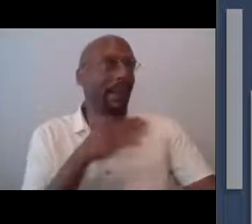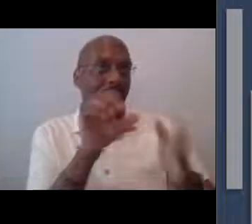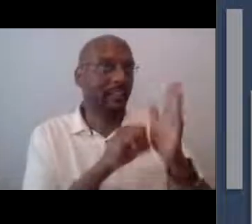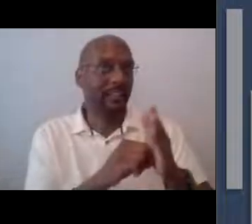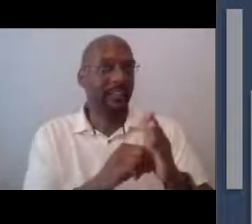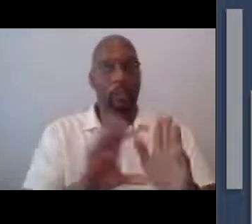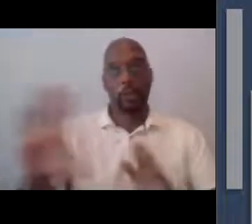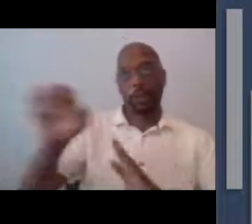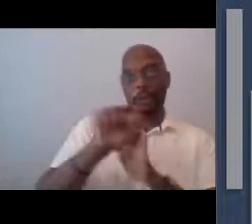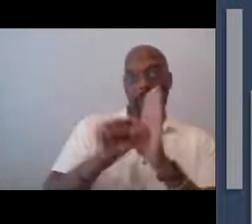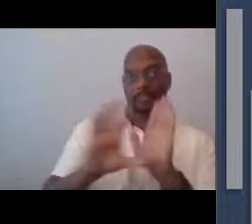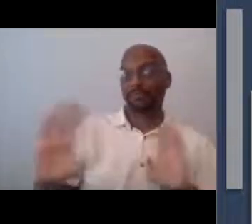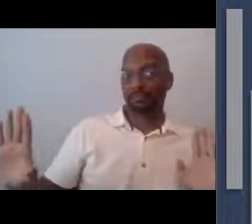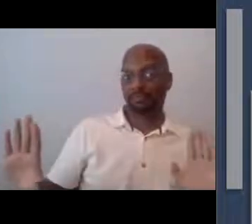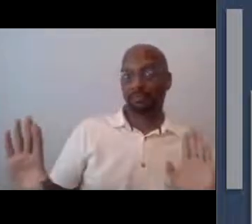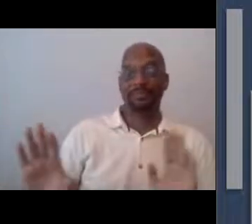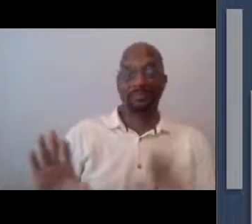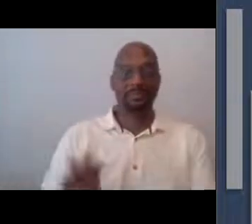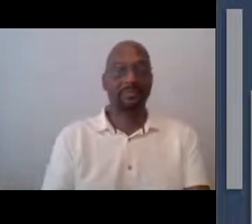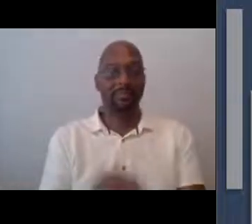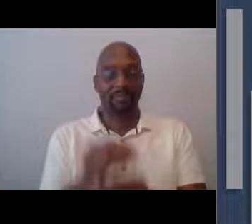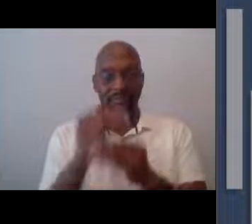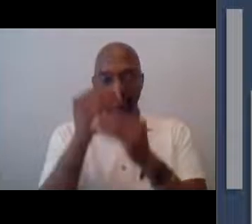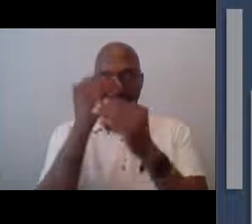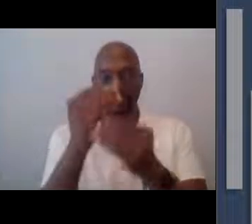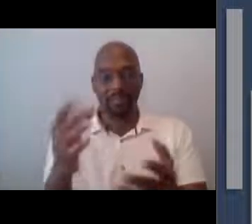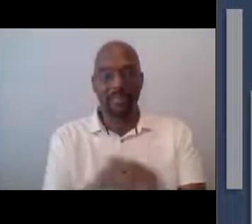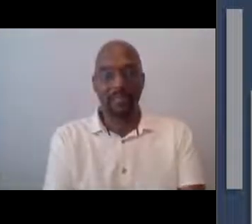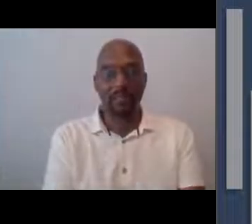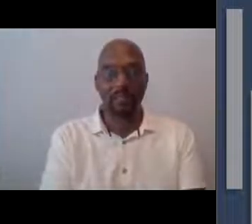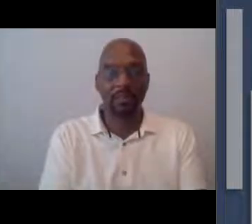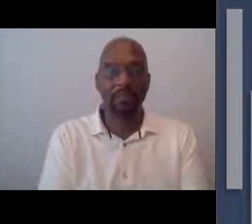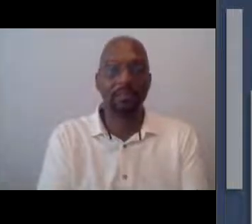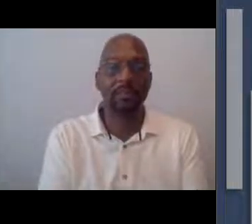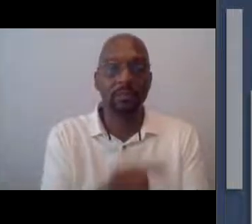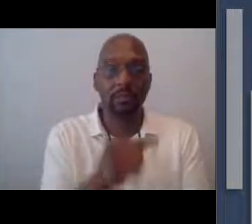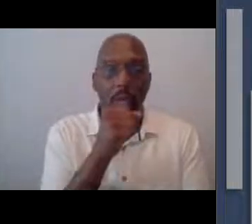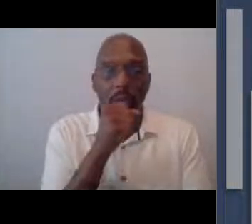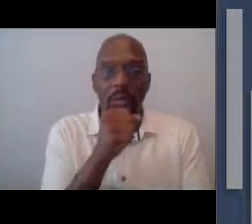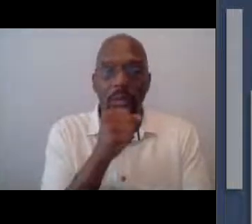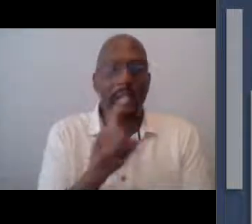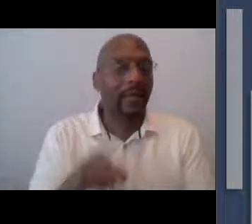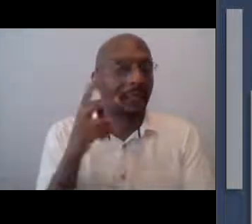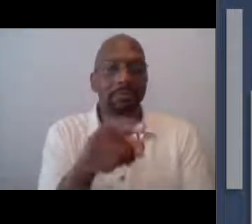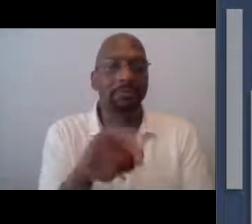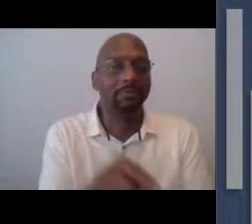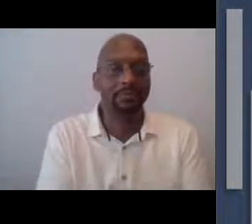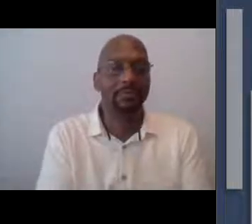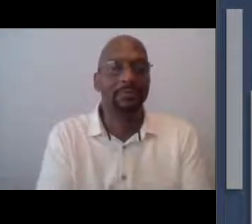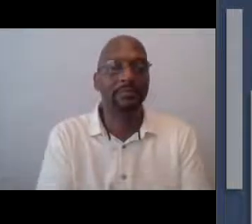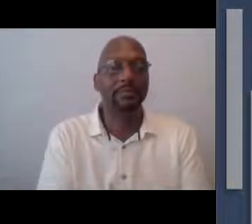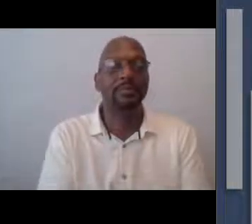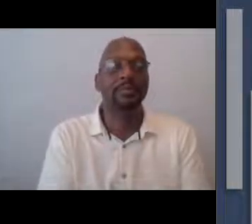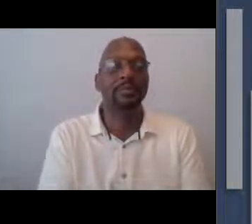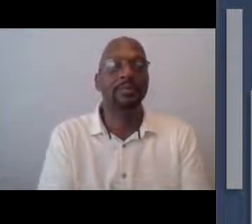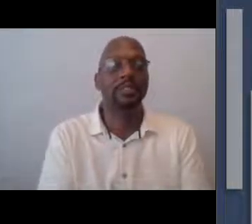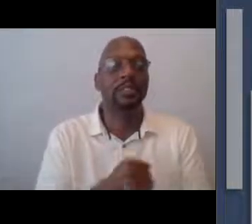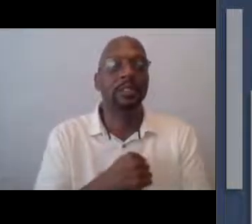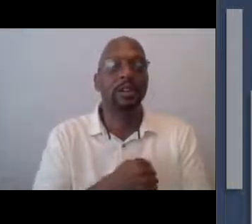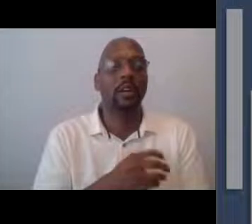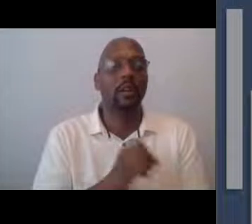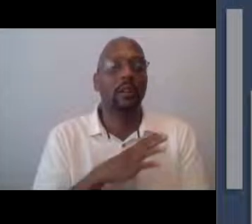in that pot of funds, all competitive. Wait, can you pull the mic a little closer? Sorry. Thank you, I appreciate